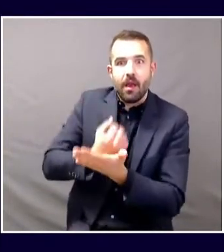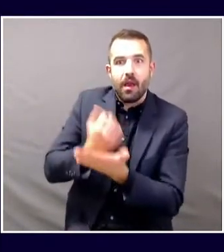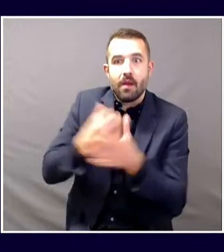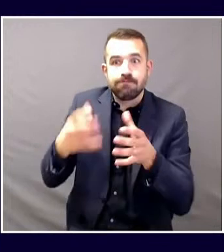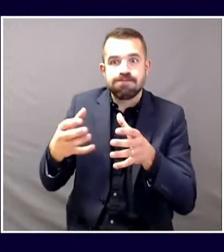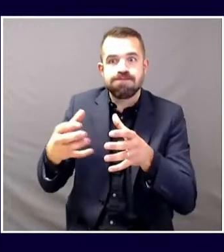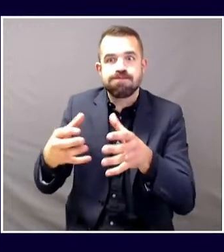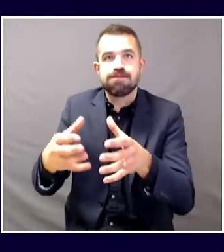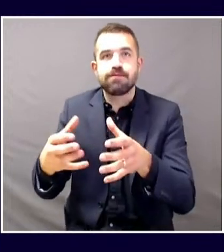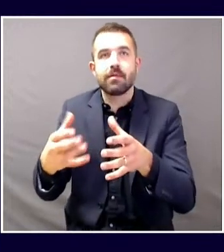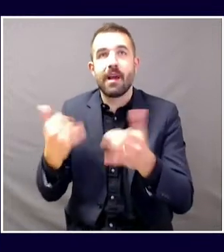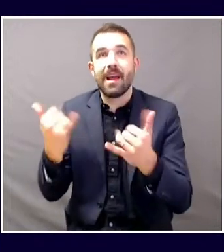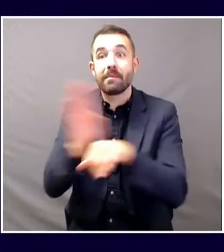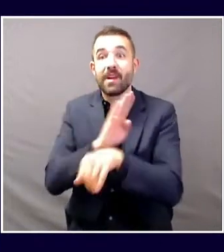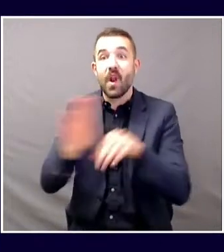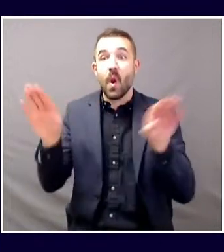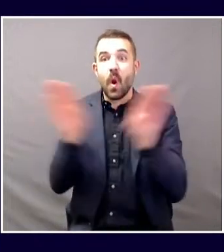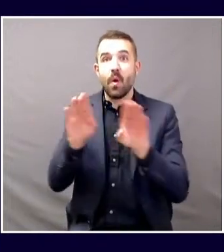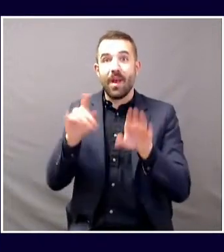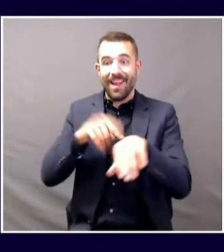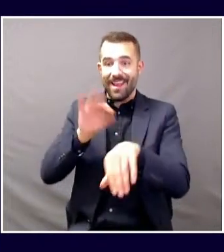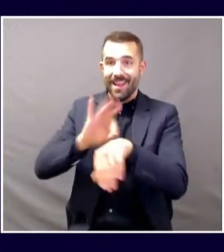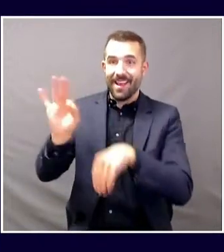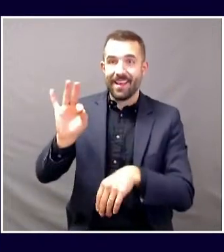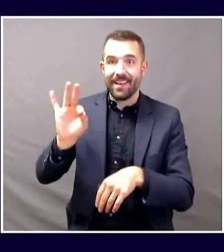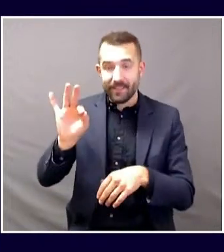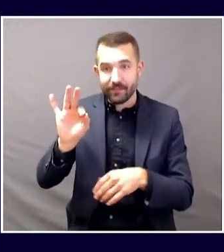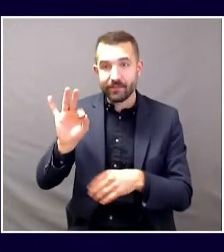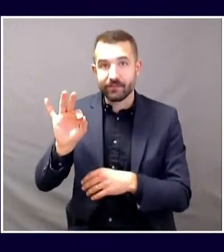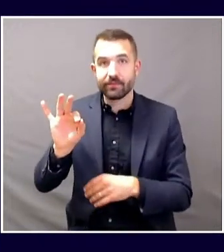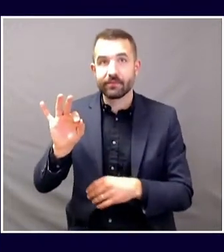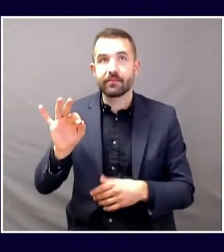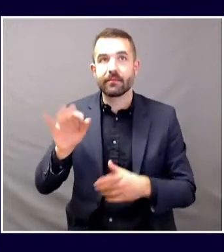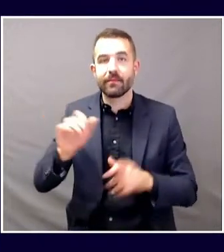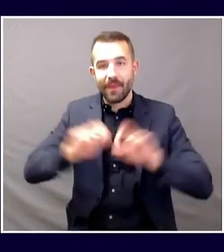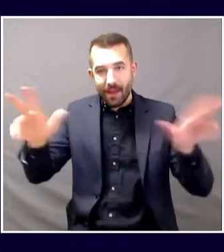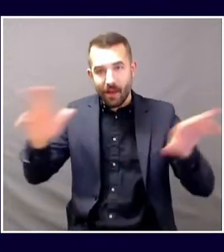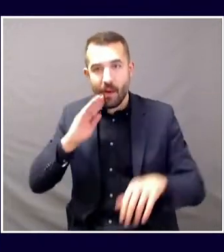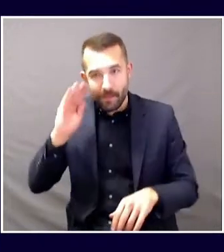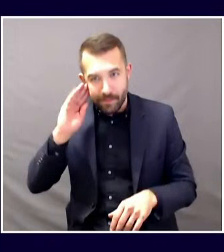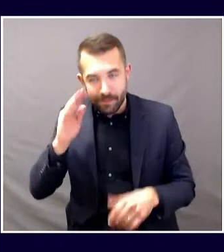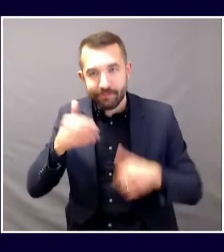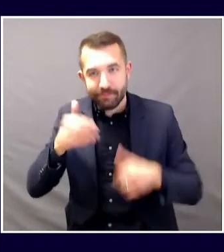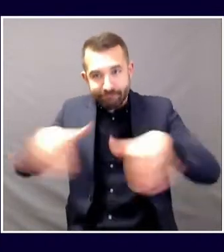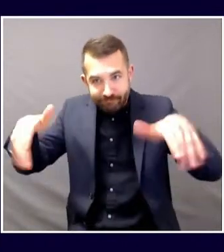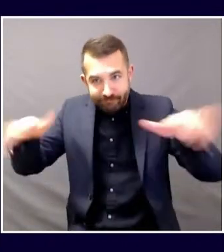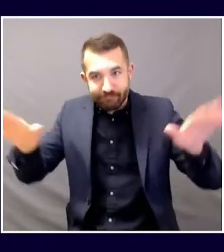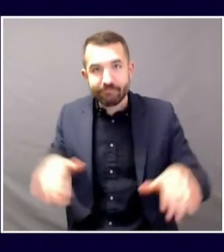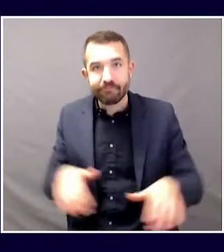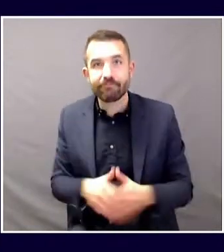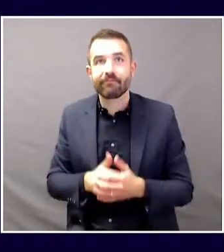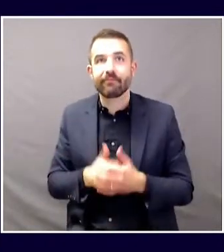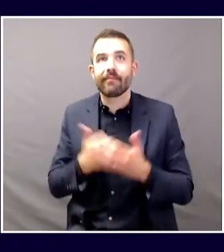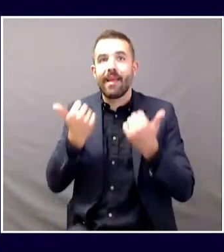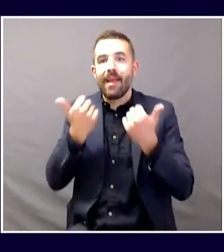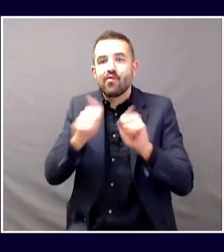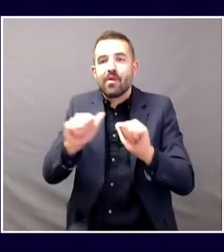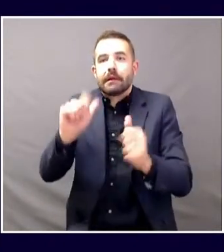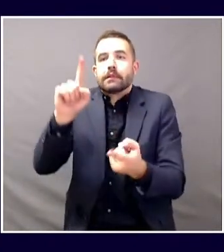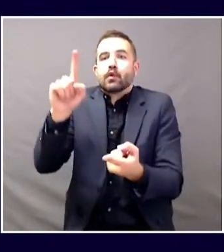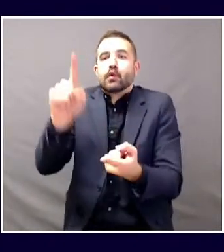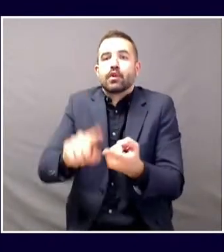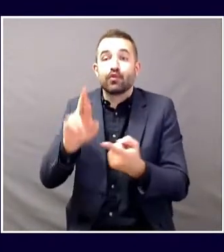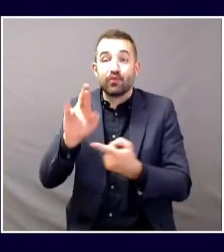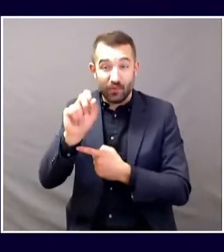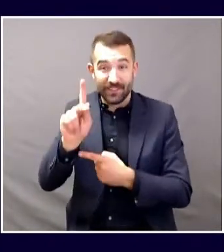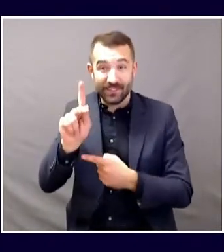helps us all focus and protect that later time in the evening that might be a higher risk. We were really looking for, and